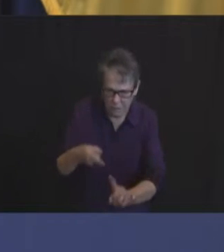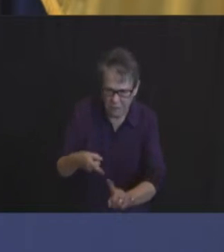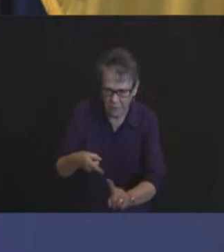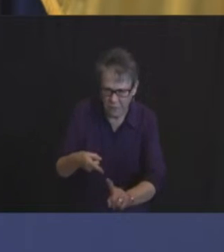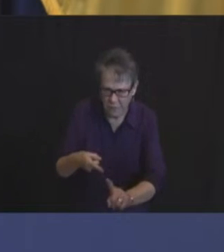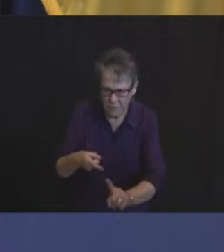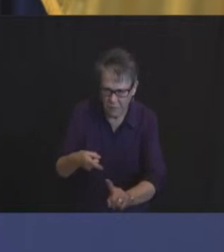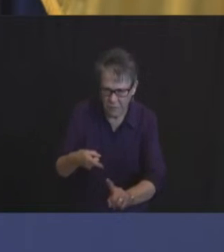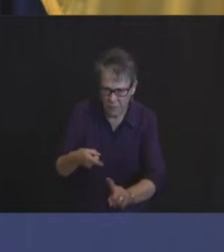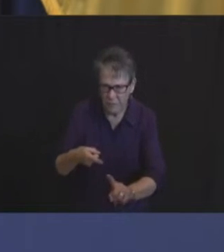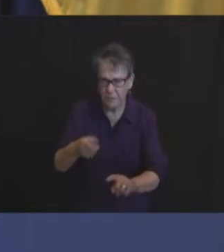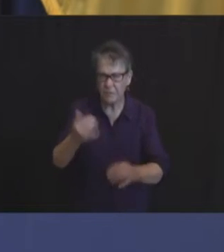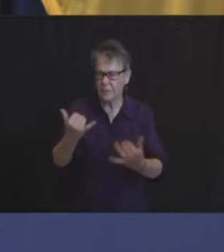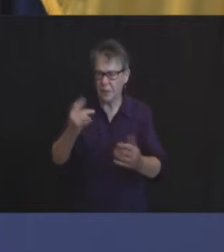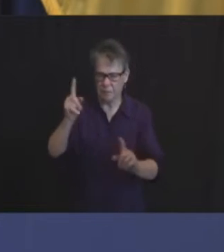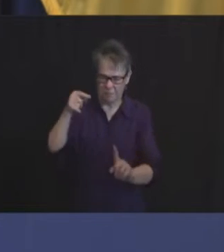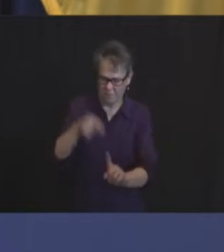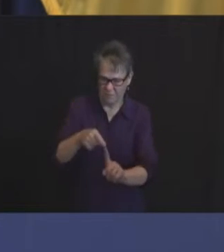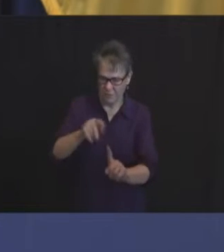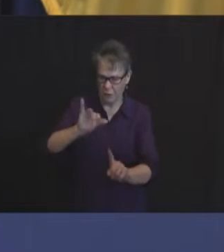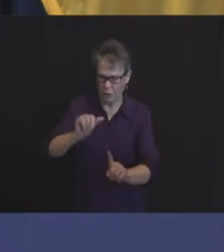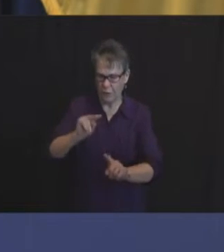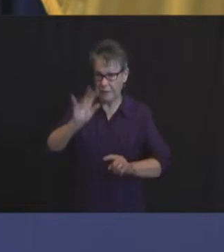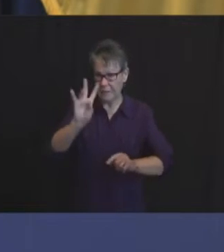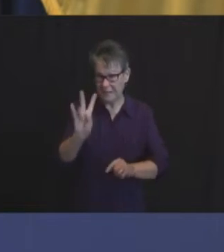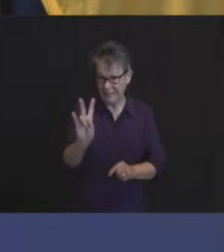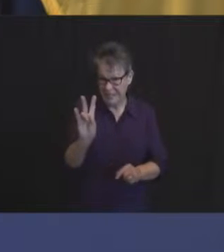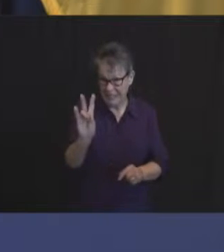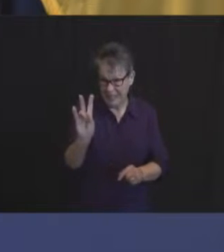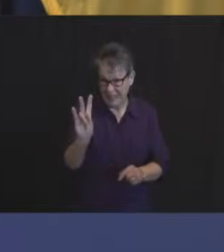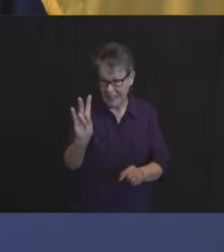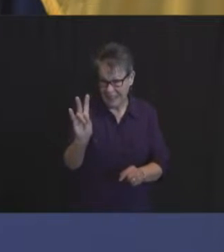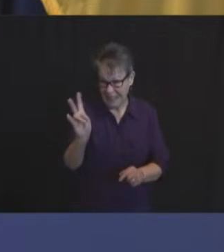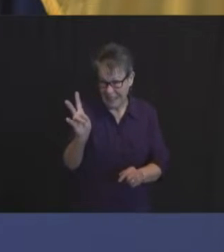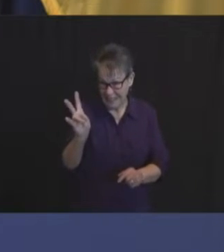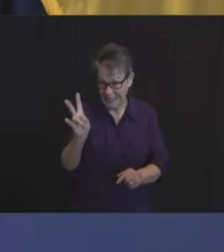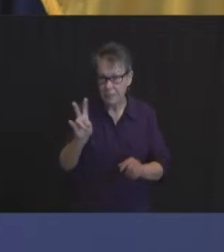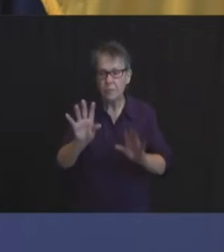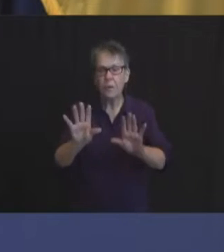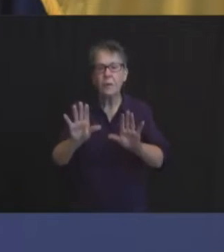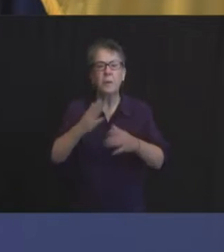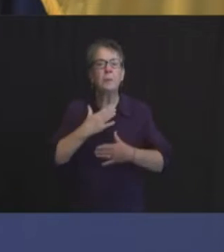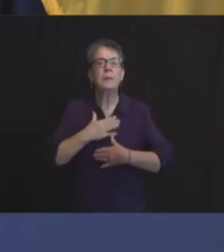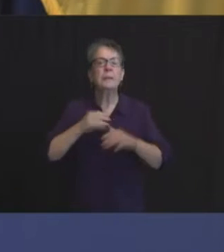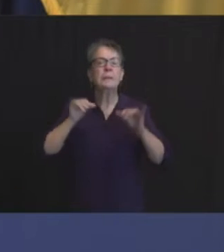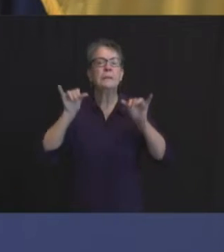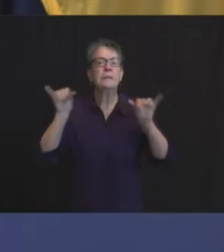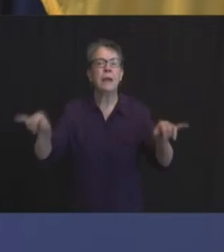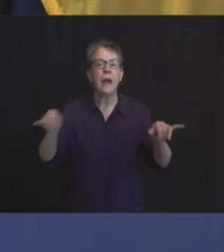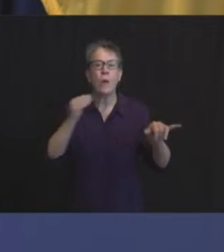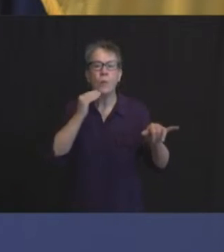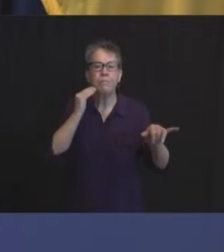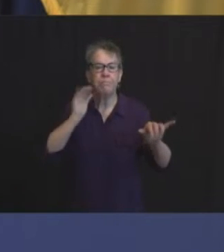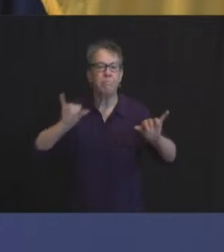the right place, stay home. Stay home. There's just no need to get in the mix.